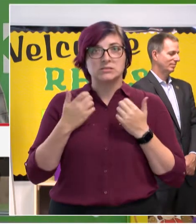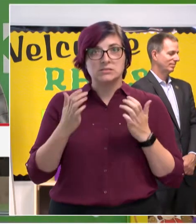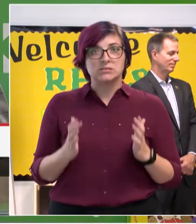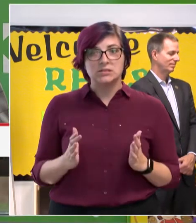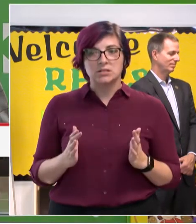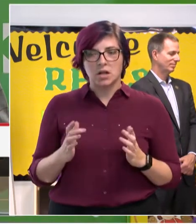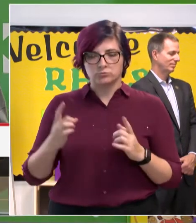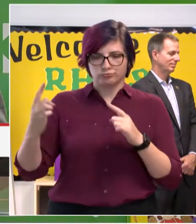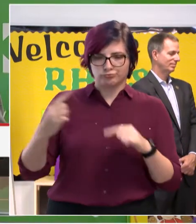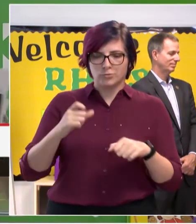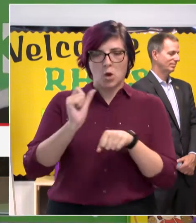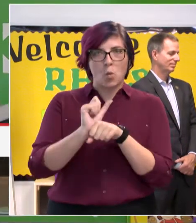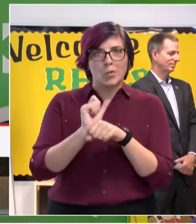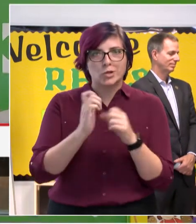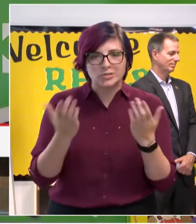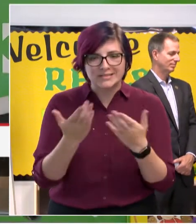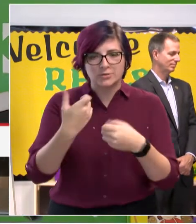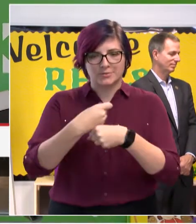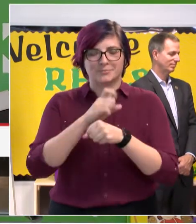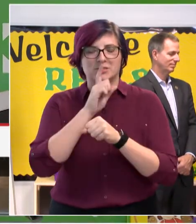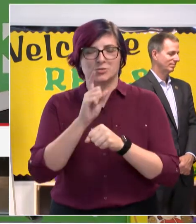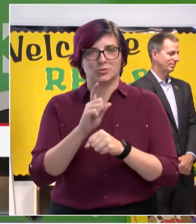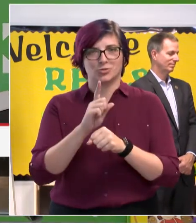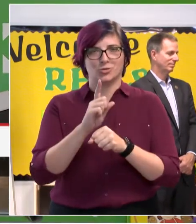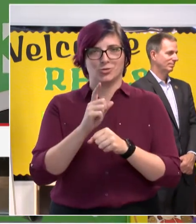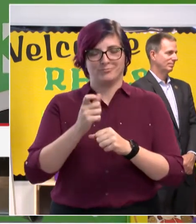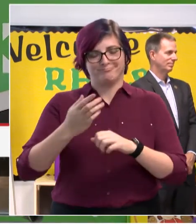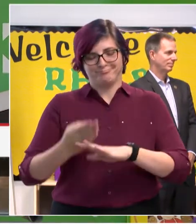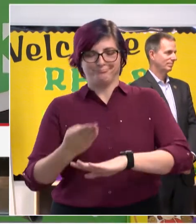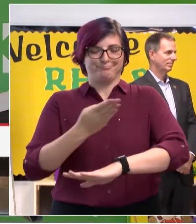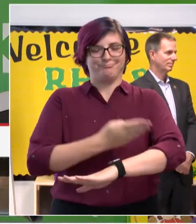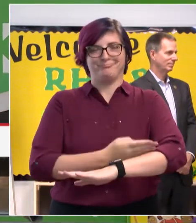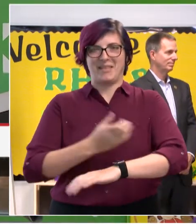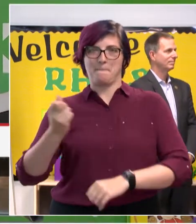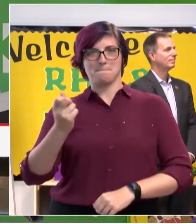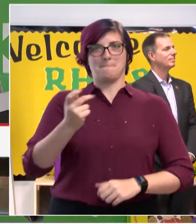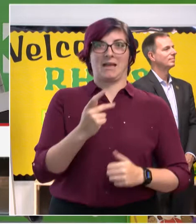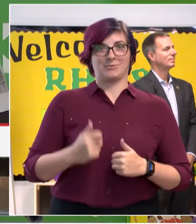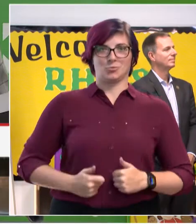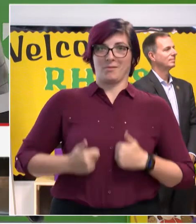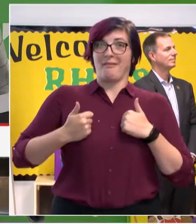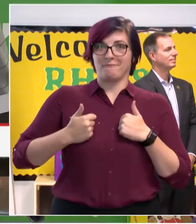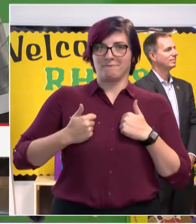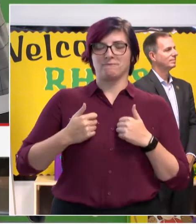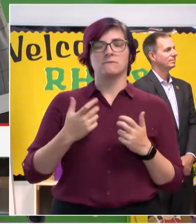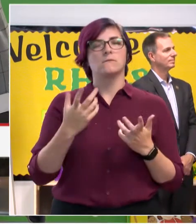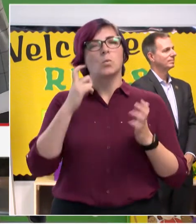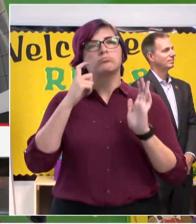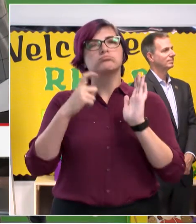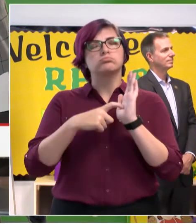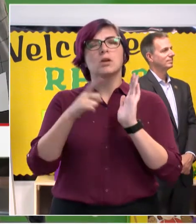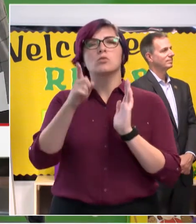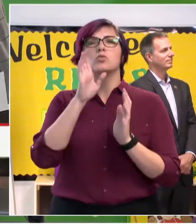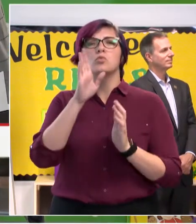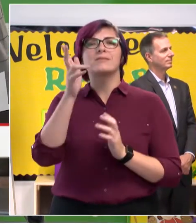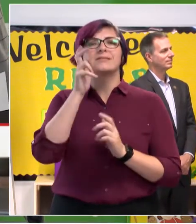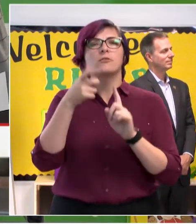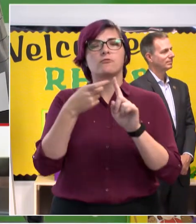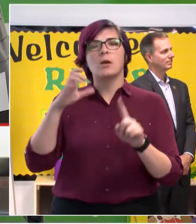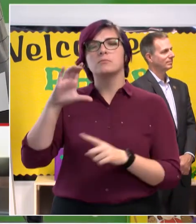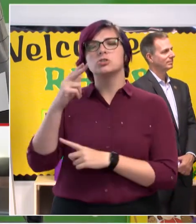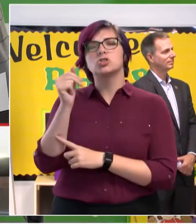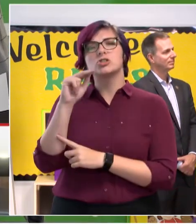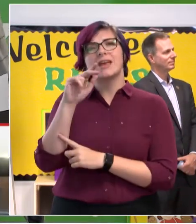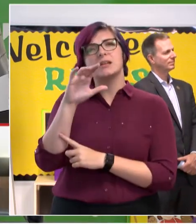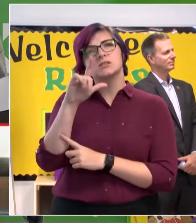bring it back to life. I want to just acknowledge you're going to hear from the Chancellor and